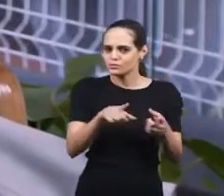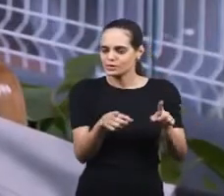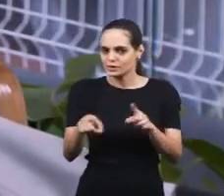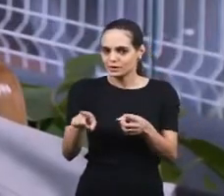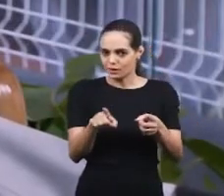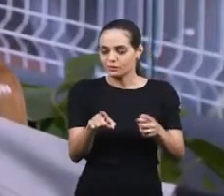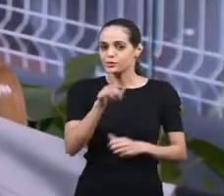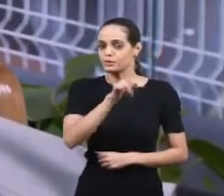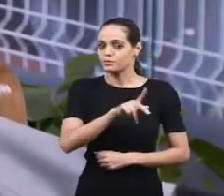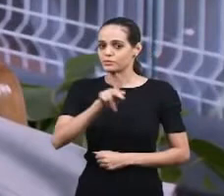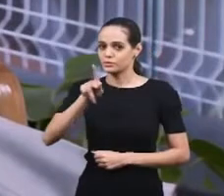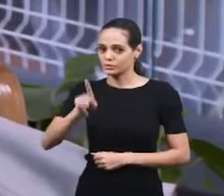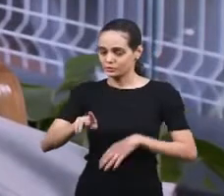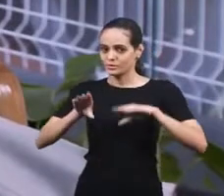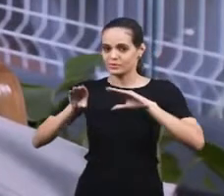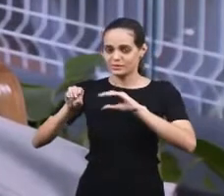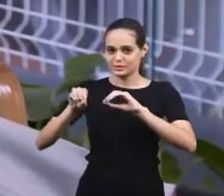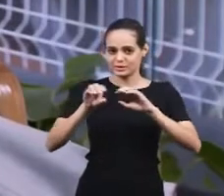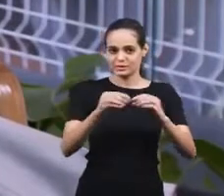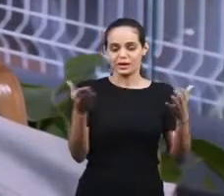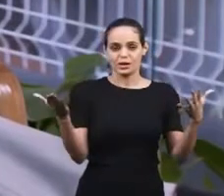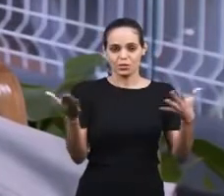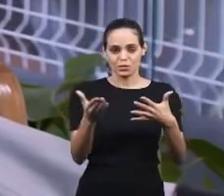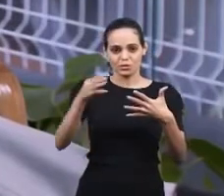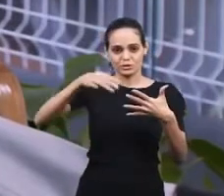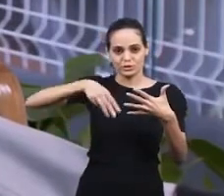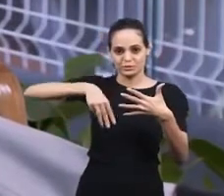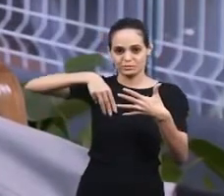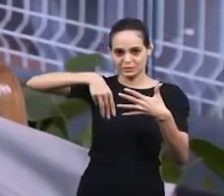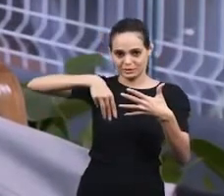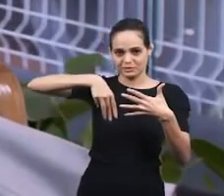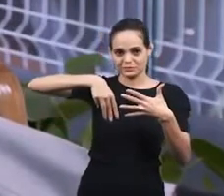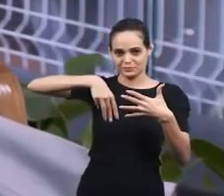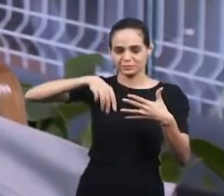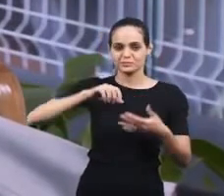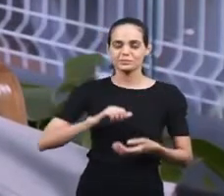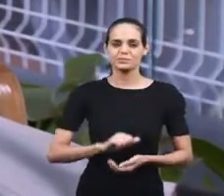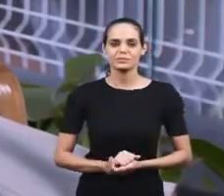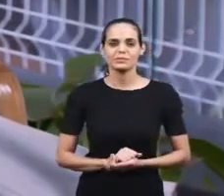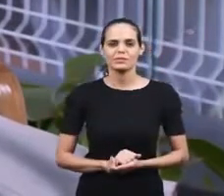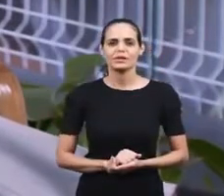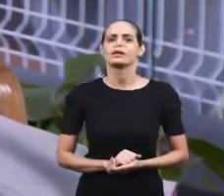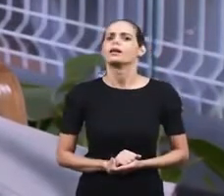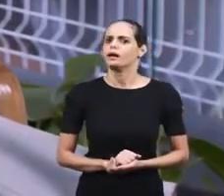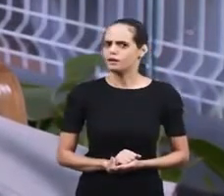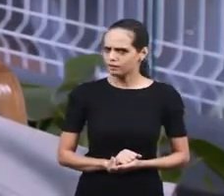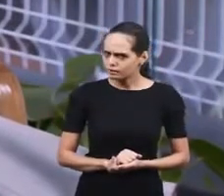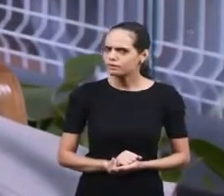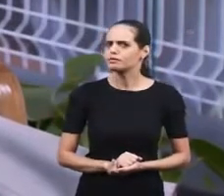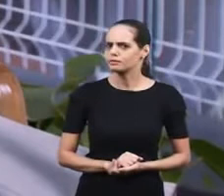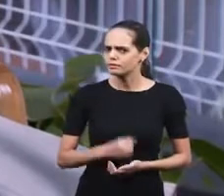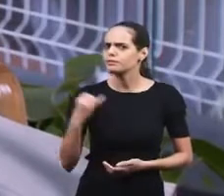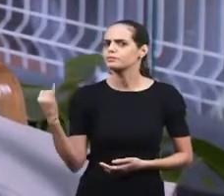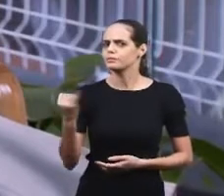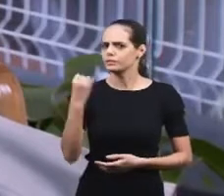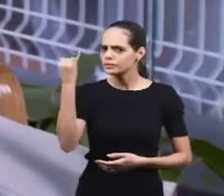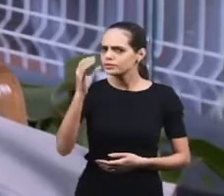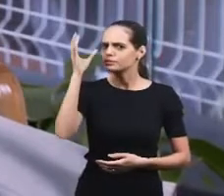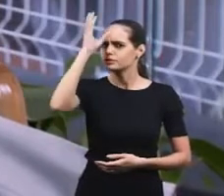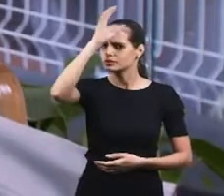And teacher Janaina will teach today the scale of E. Knowing this is very important for